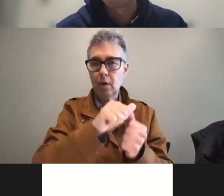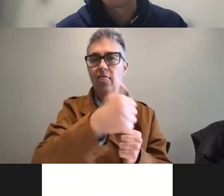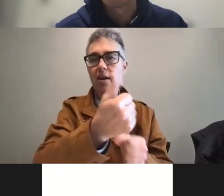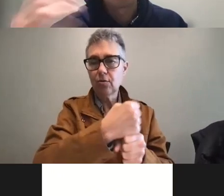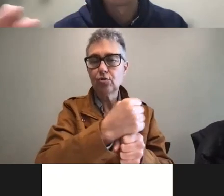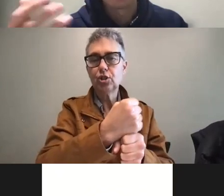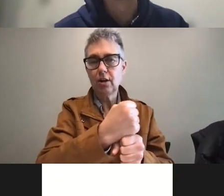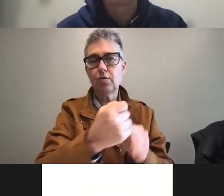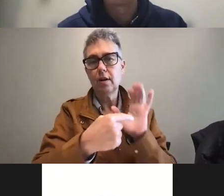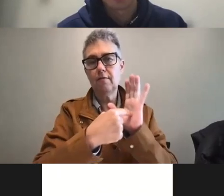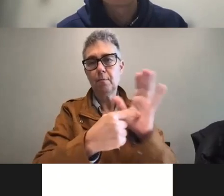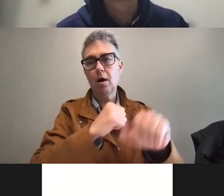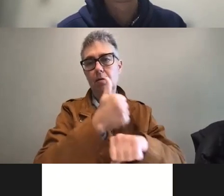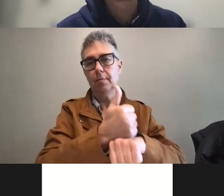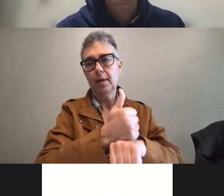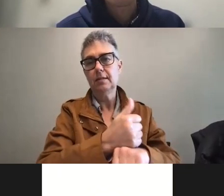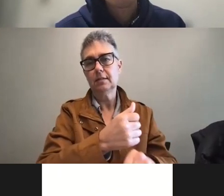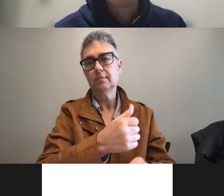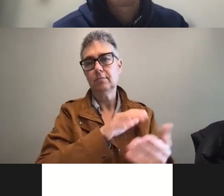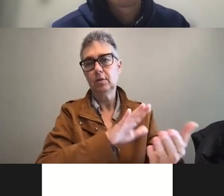generative model-based approaches.